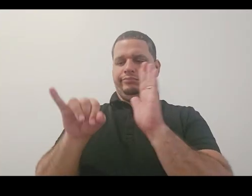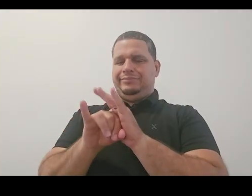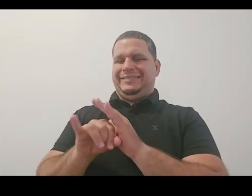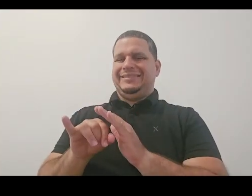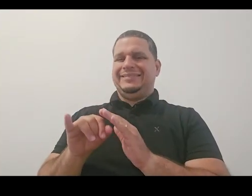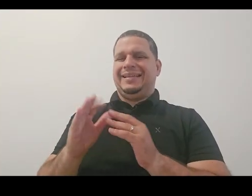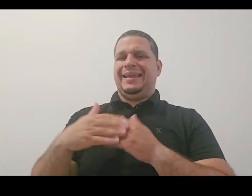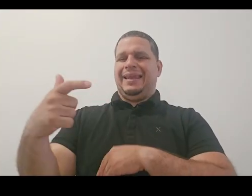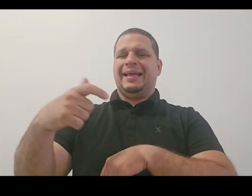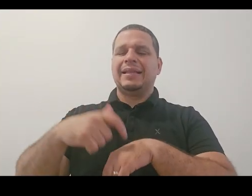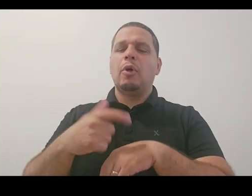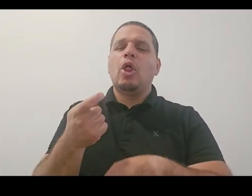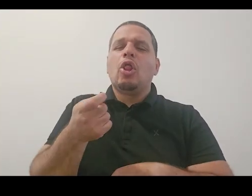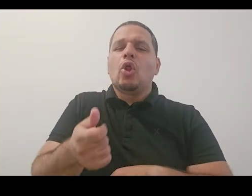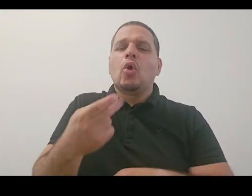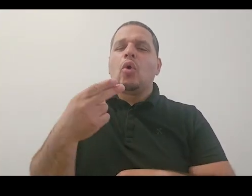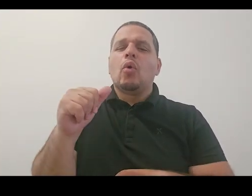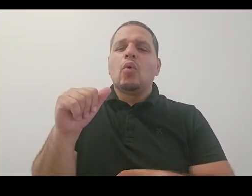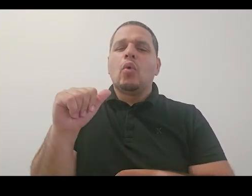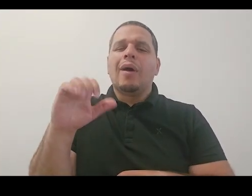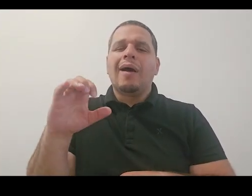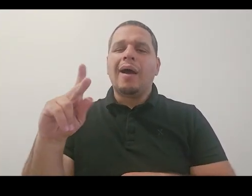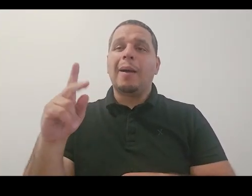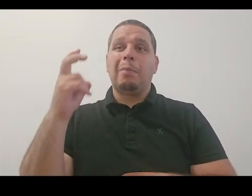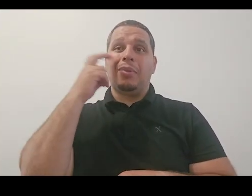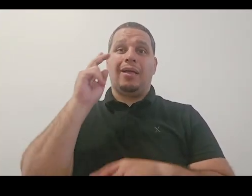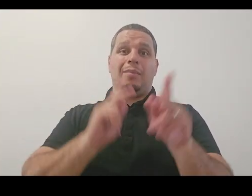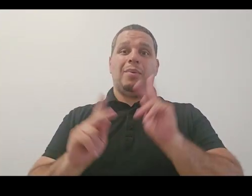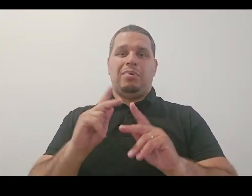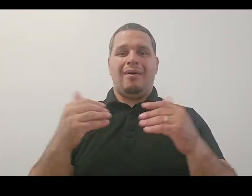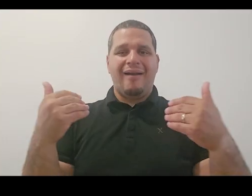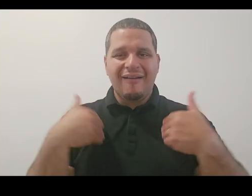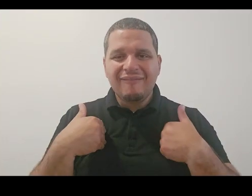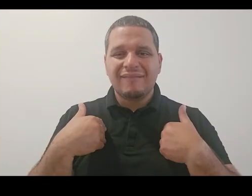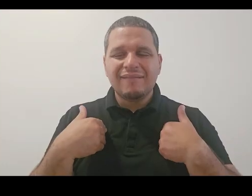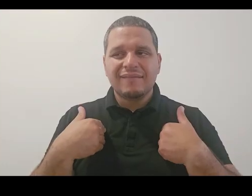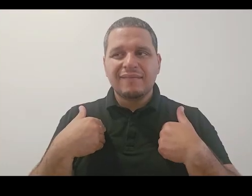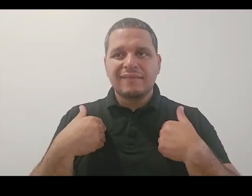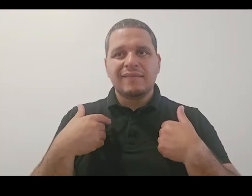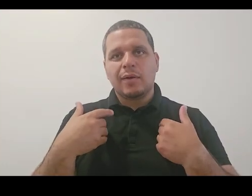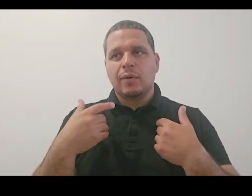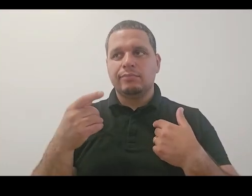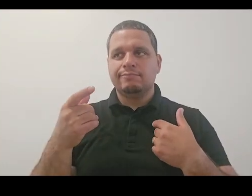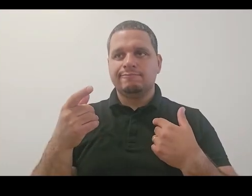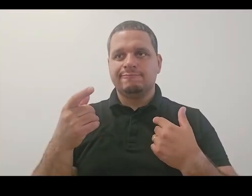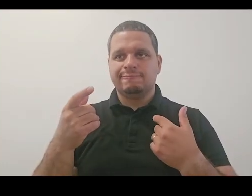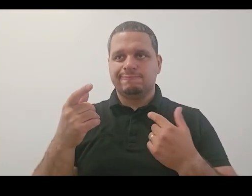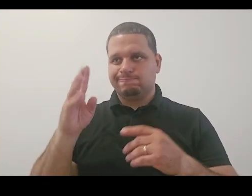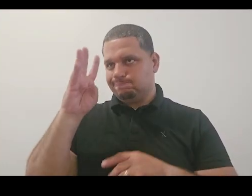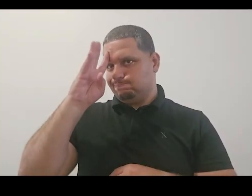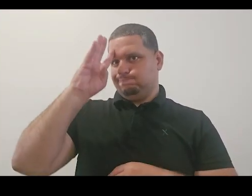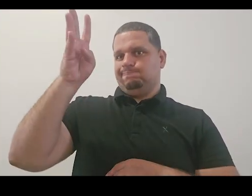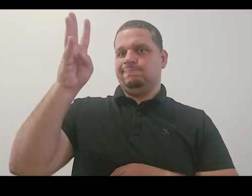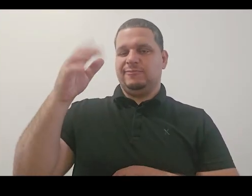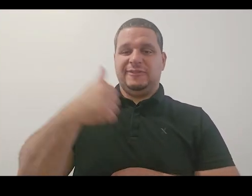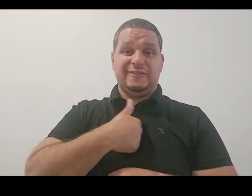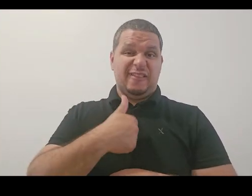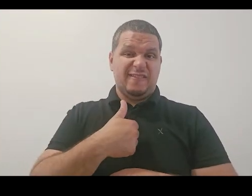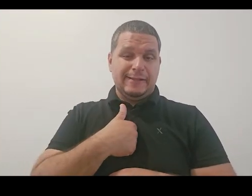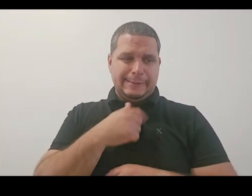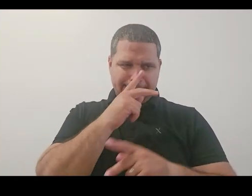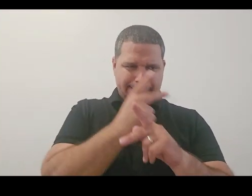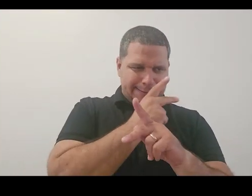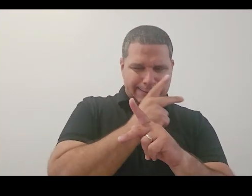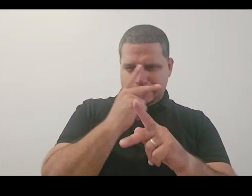little hacks like this that Blind people have had to kind of devised ourselves in order to